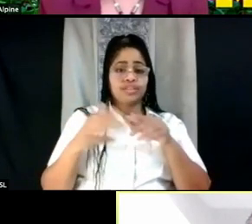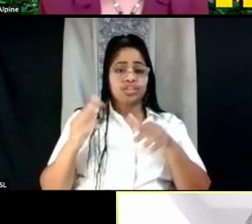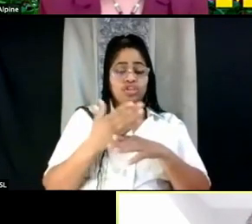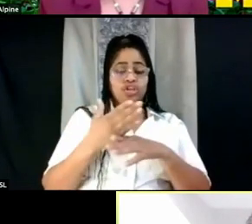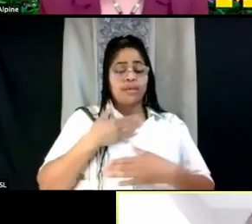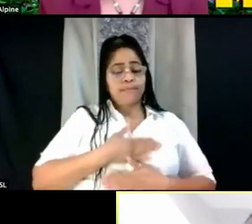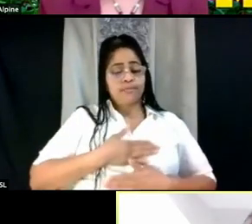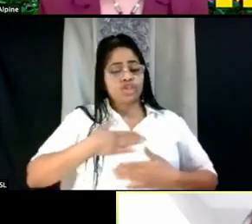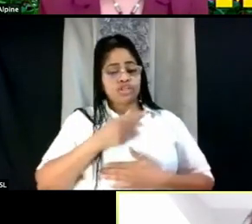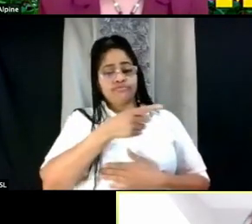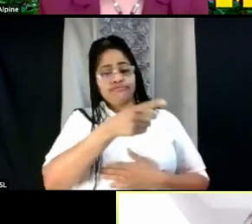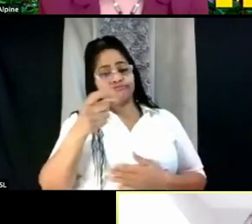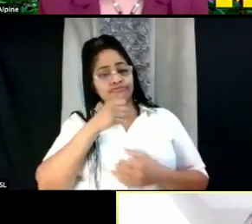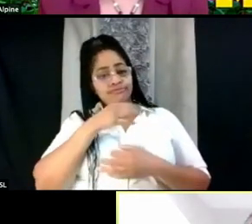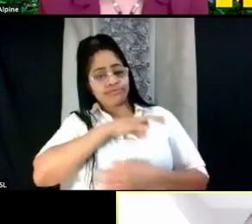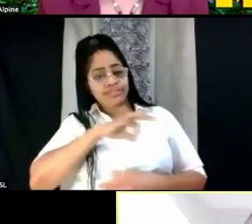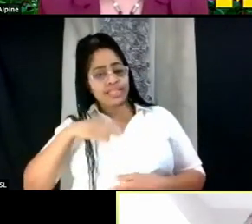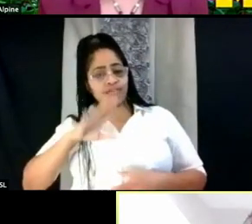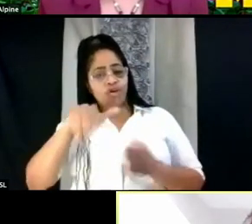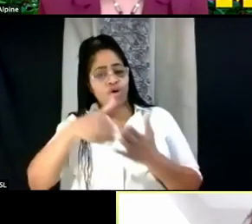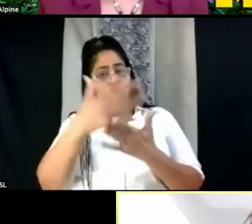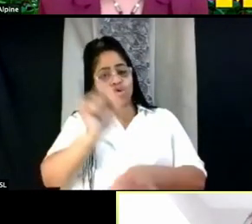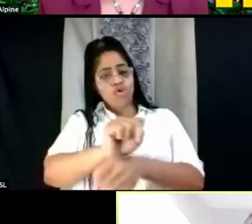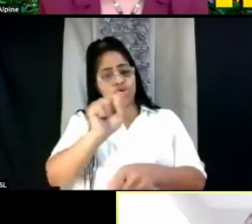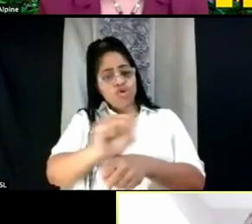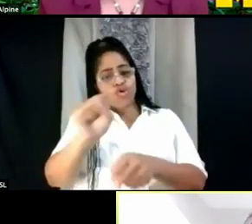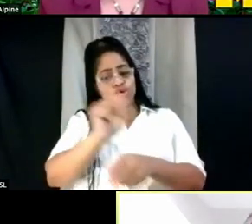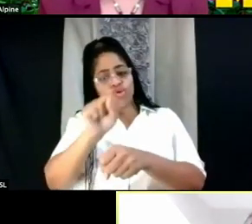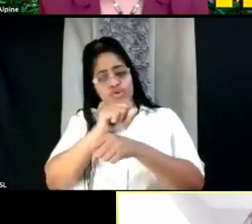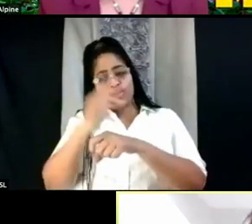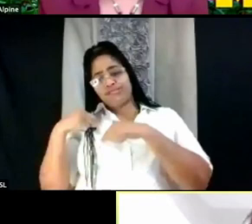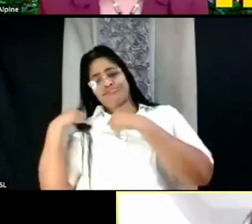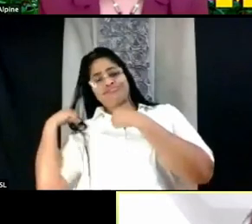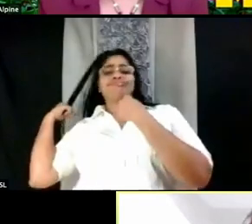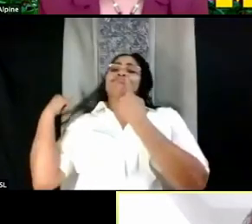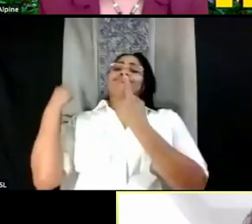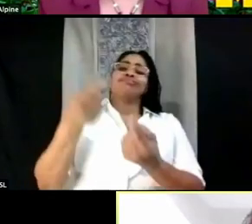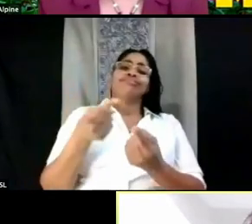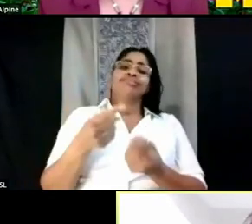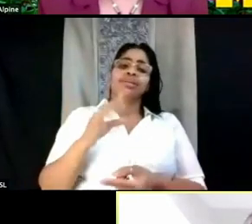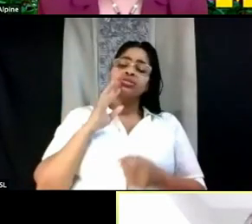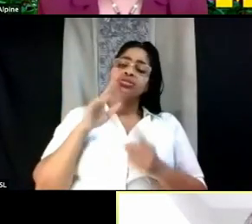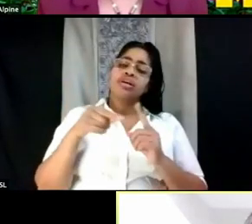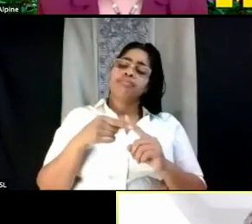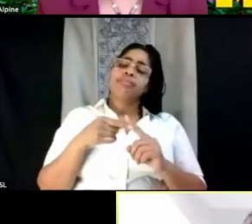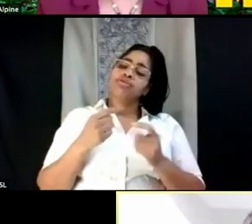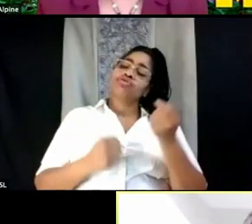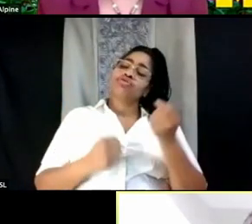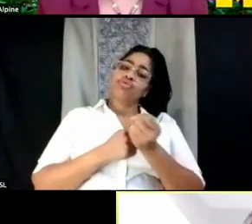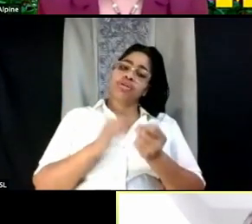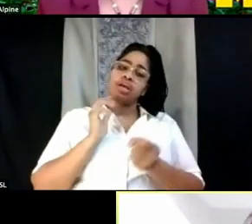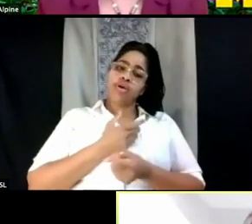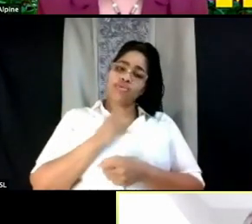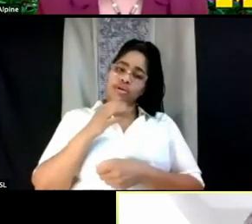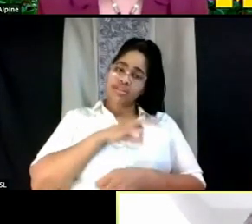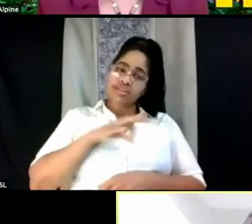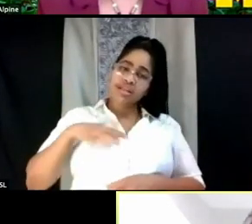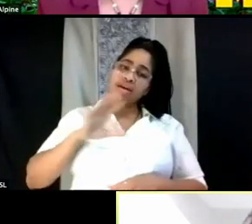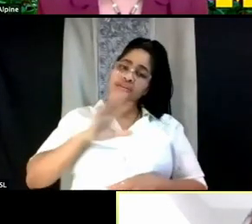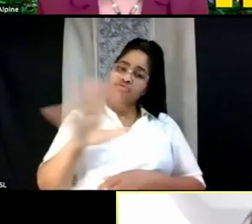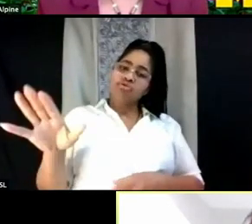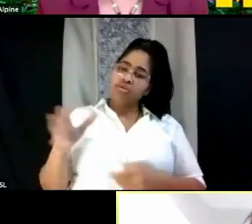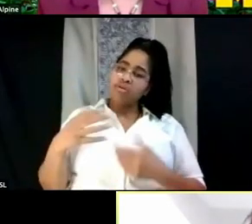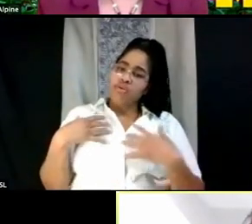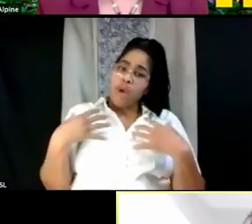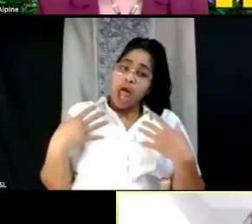of staff for all of their efforts. 2, I'll speak about the support for staff and their well-being and collaborative